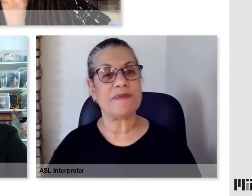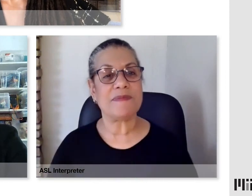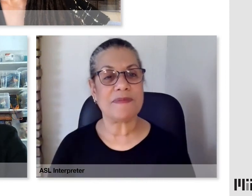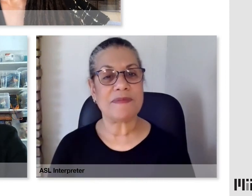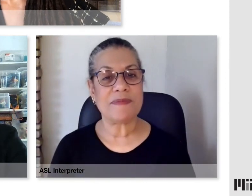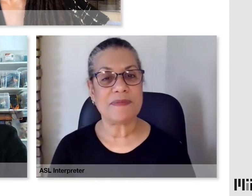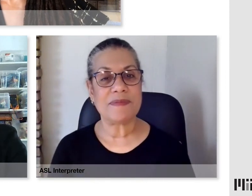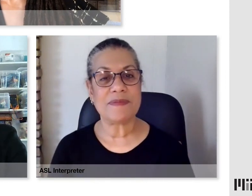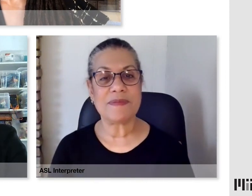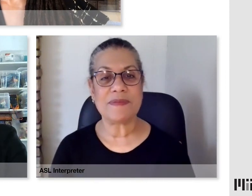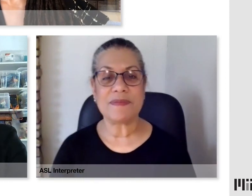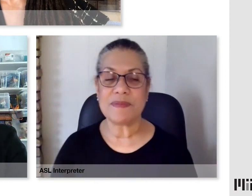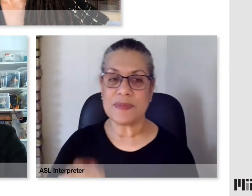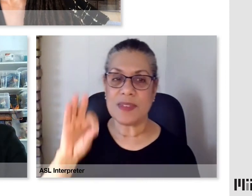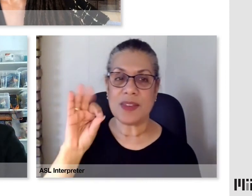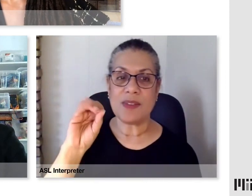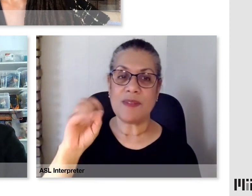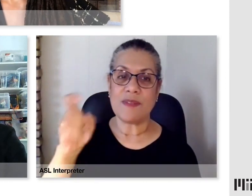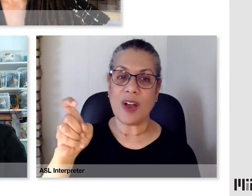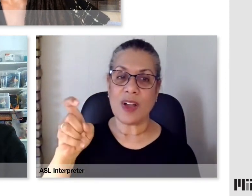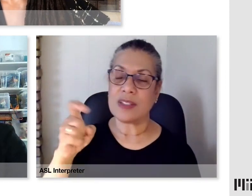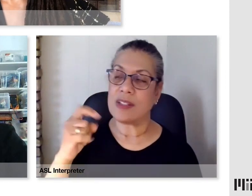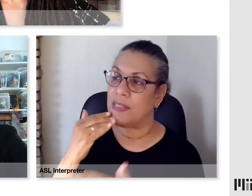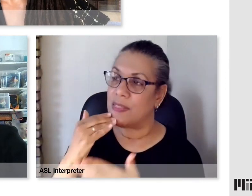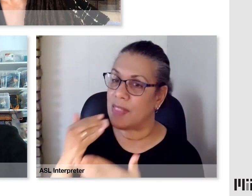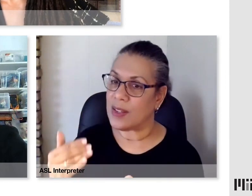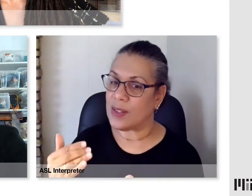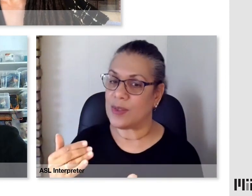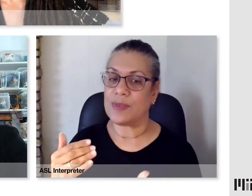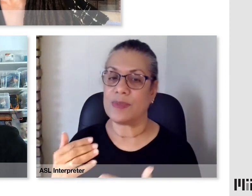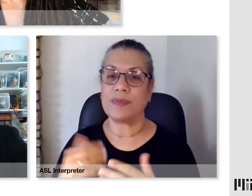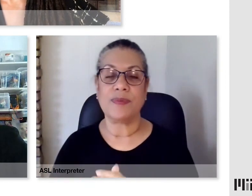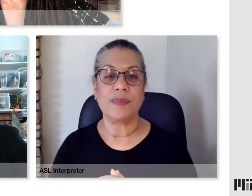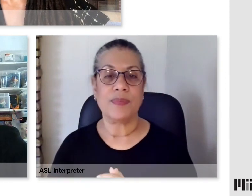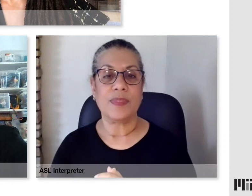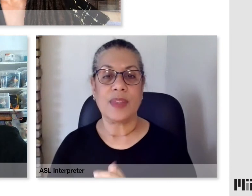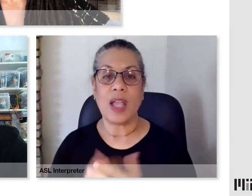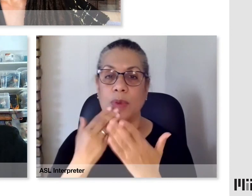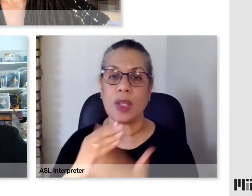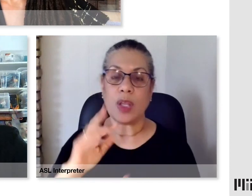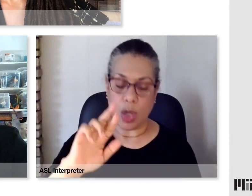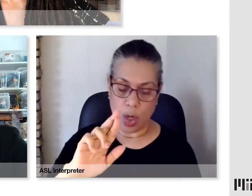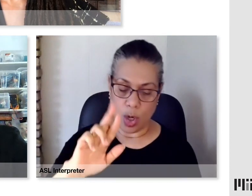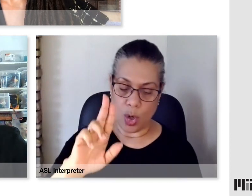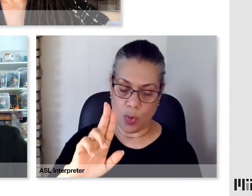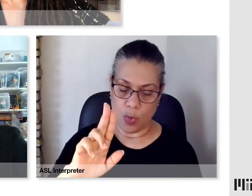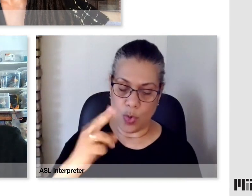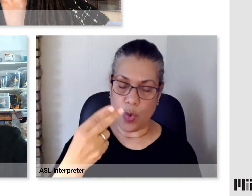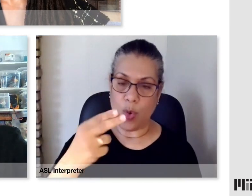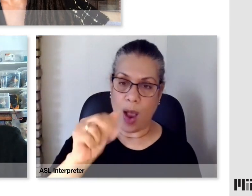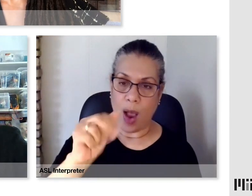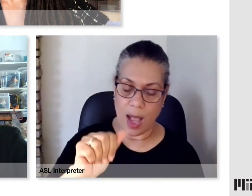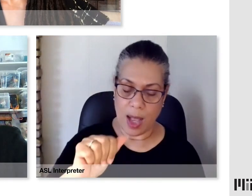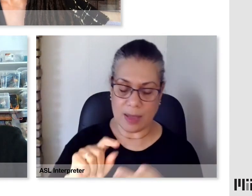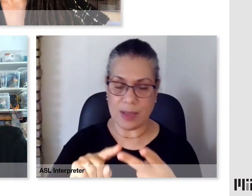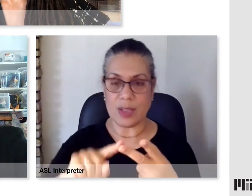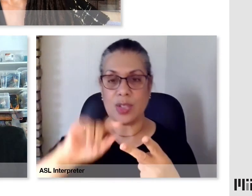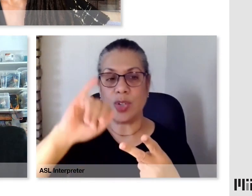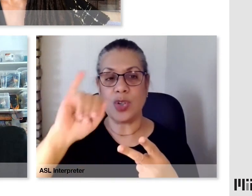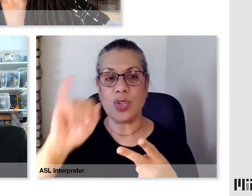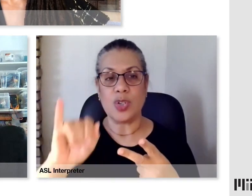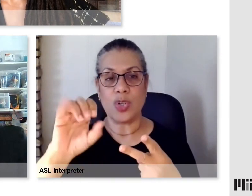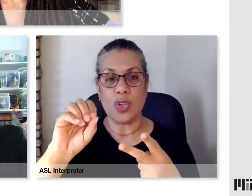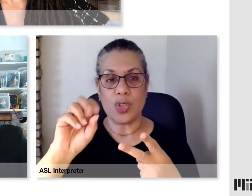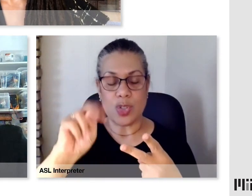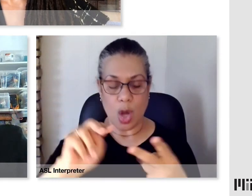Well, thank you so much. And I want to finally just extend heartfelt thanks to Ruha, John, and Benaz for agreeing to join this